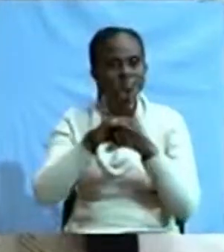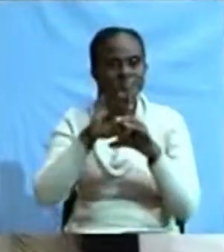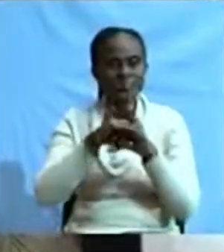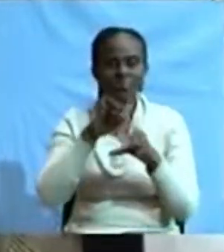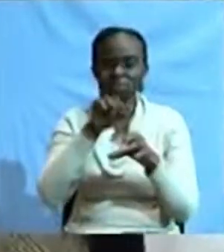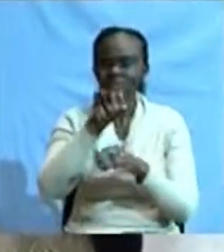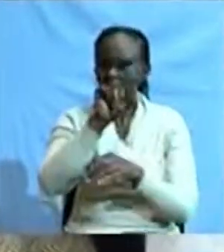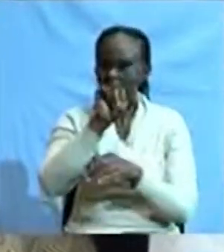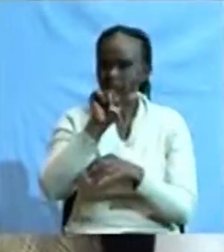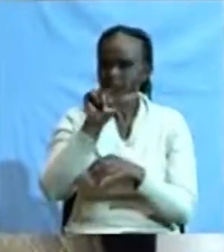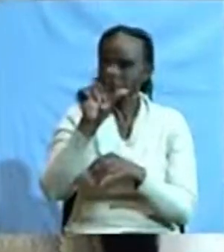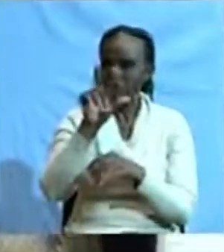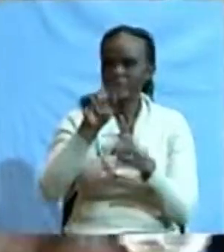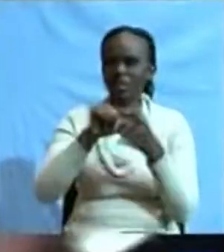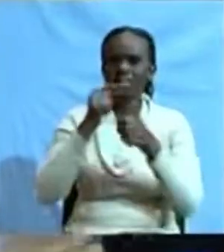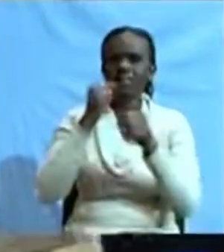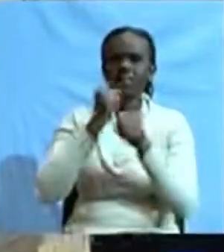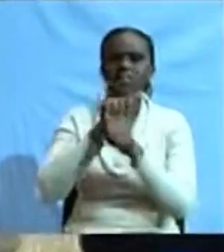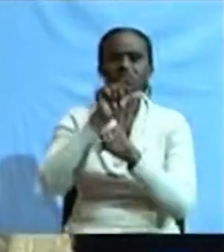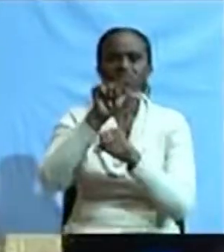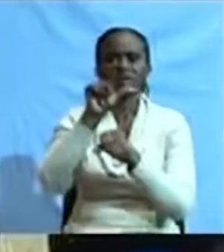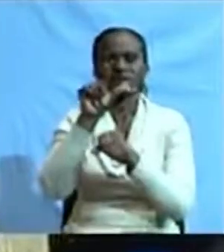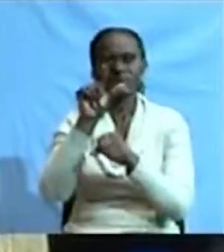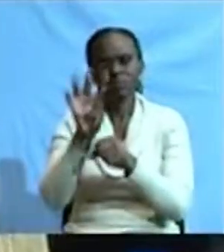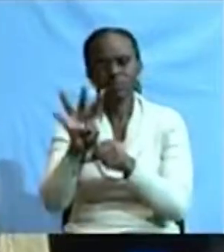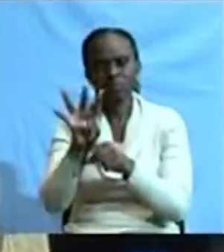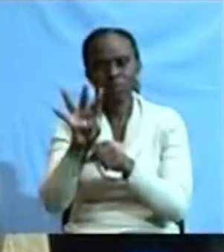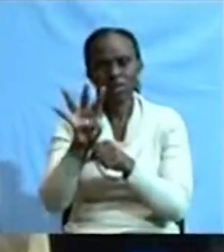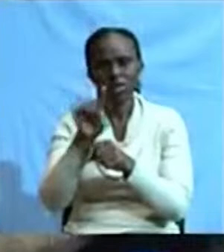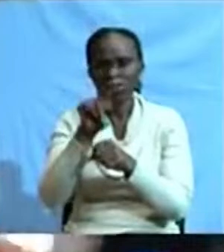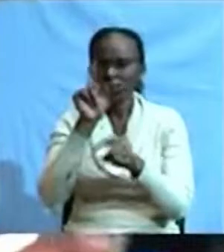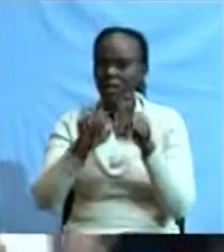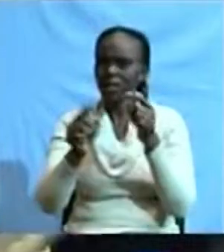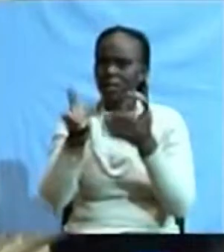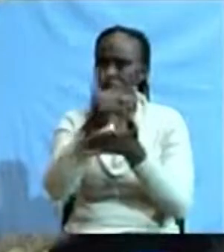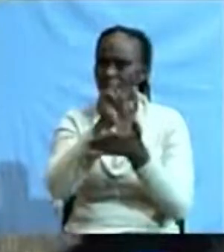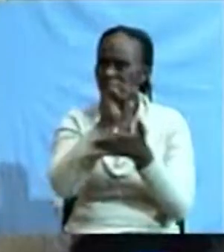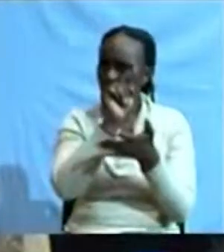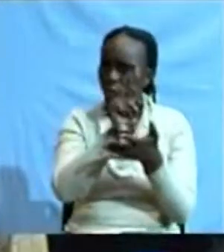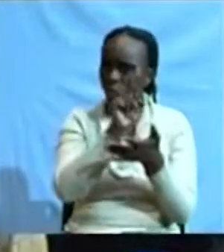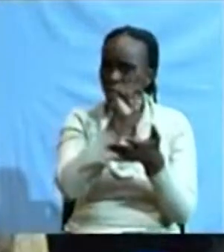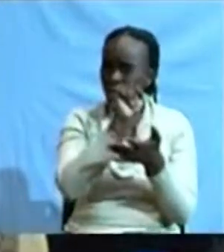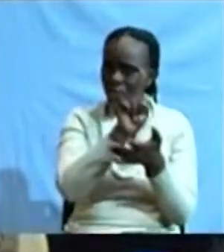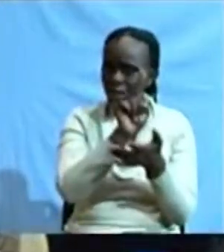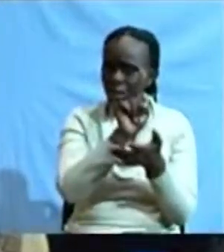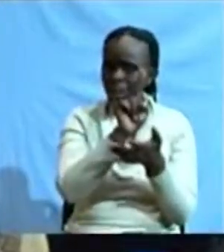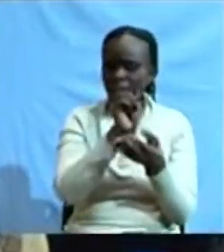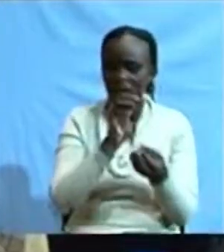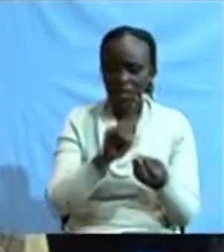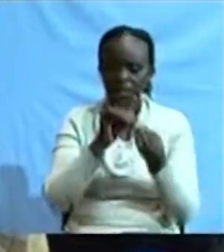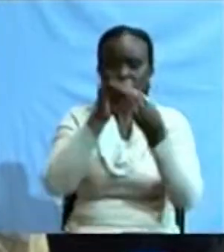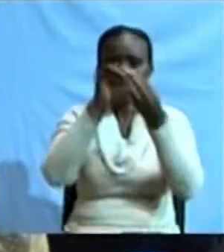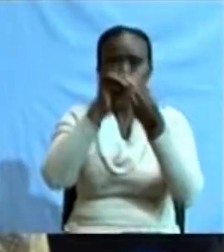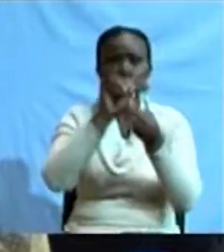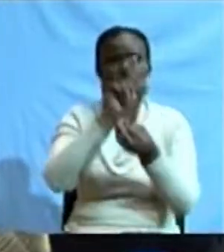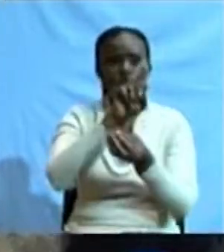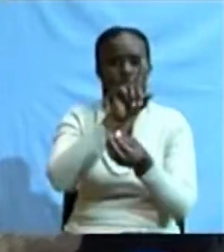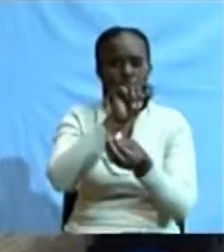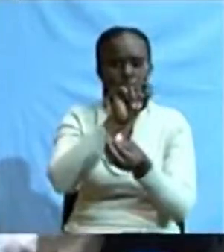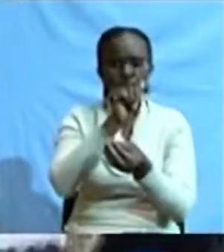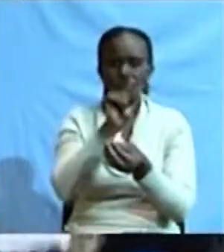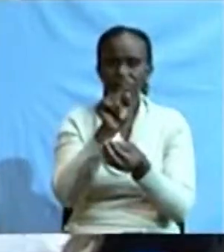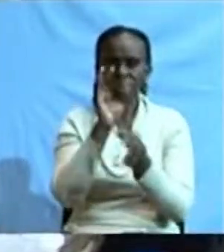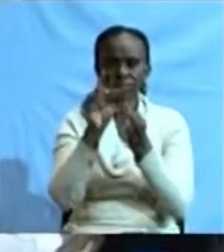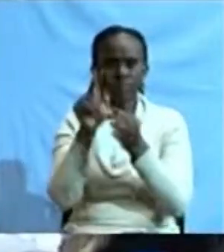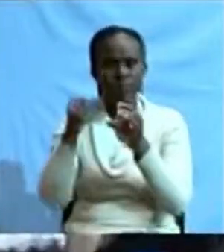is 2023, next year 2024, you cannot collect this 1.1, it accrues. This is just for 2021. If